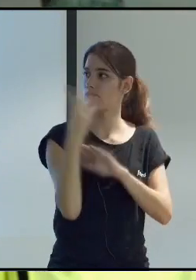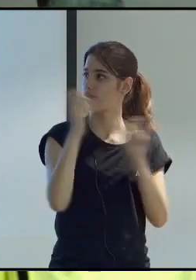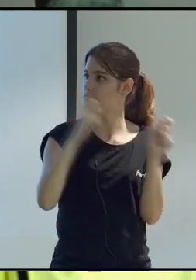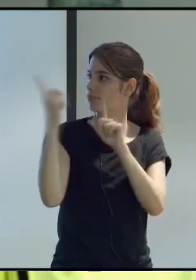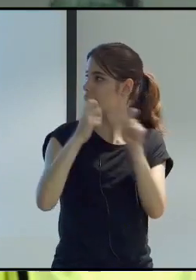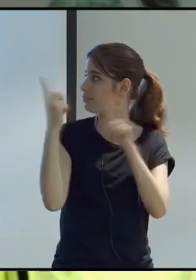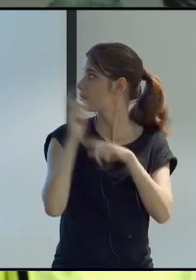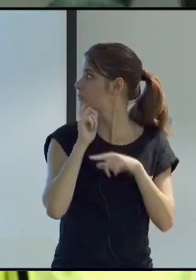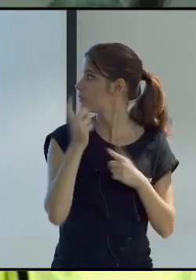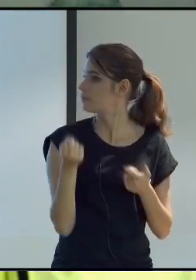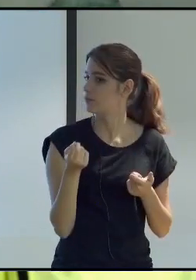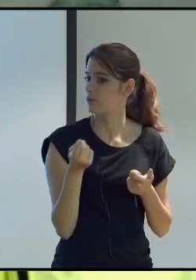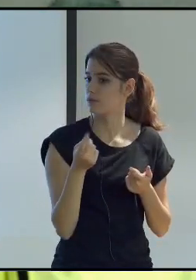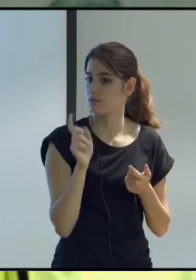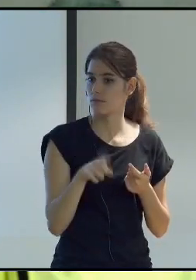my assistant maybe.